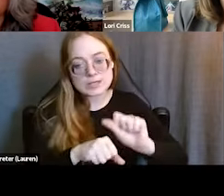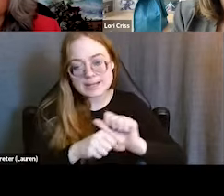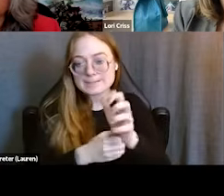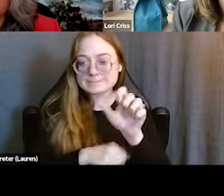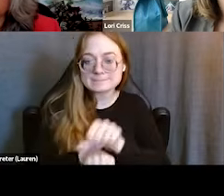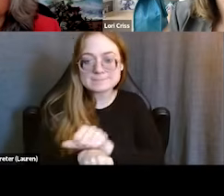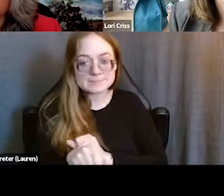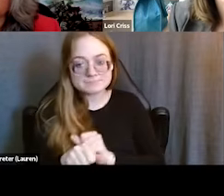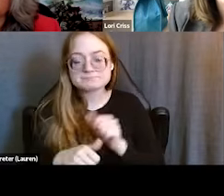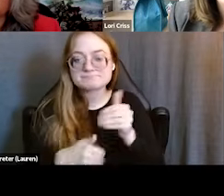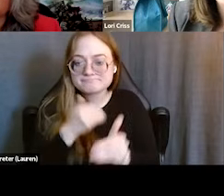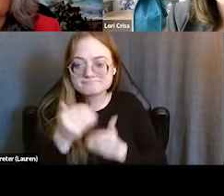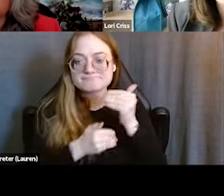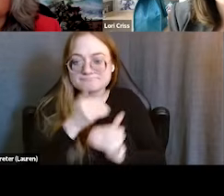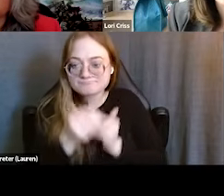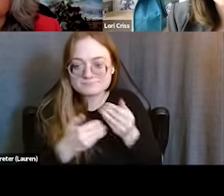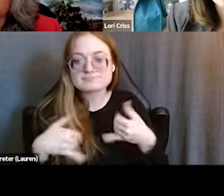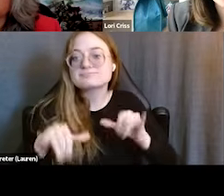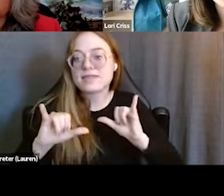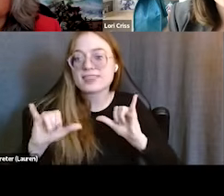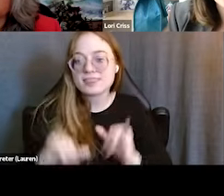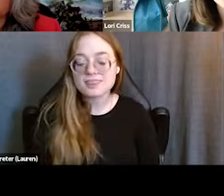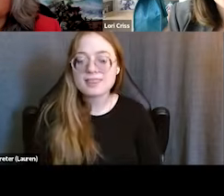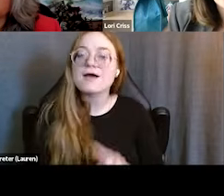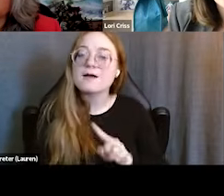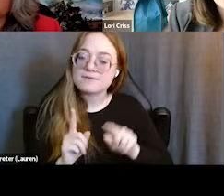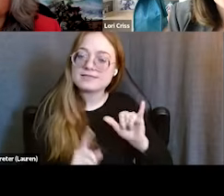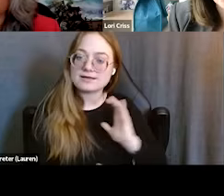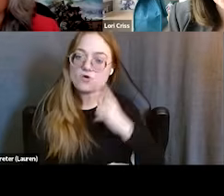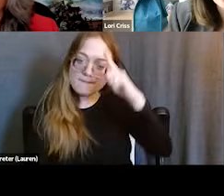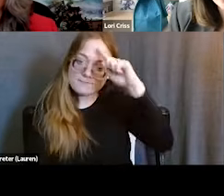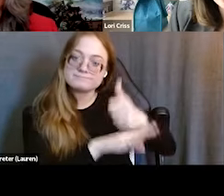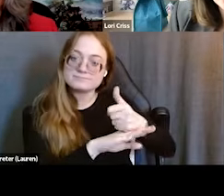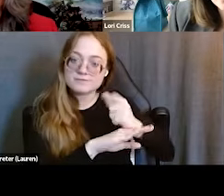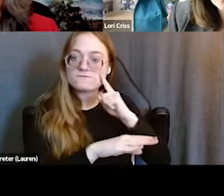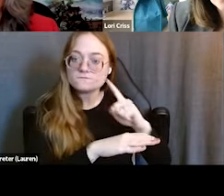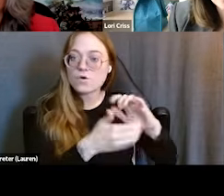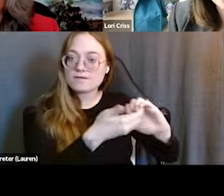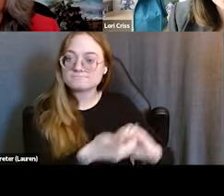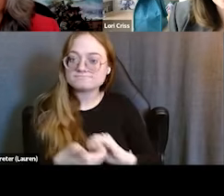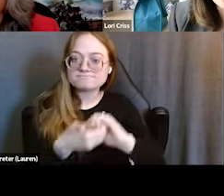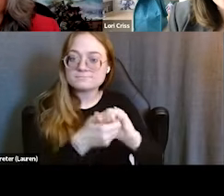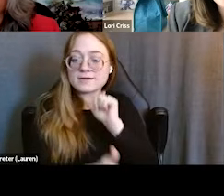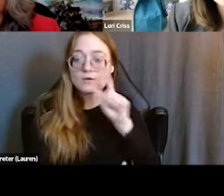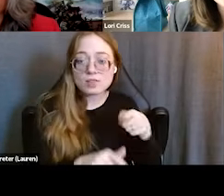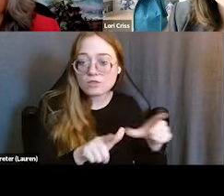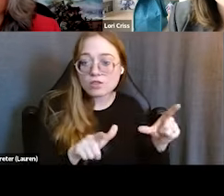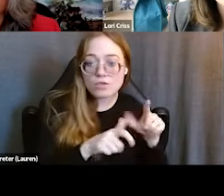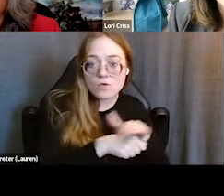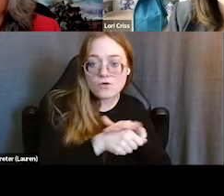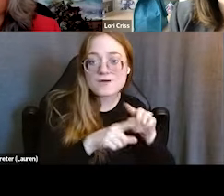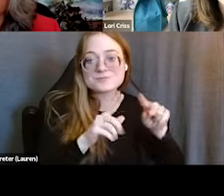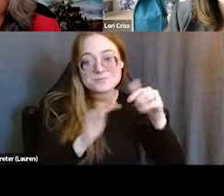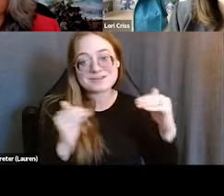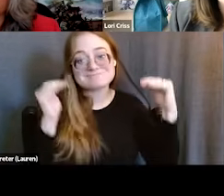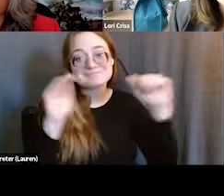still very much a work in progress, but this is the mindset that we take around collaboration, not just at the local systems level, but at the state level, to